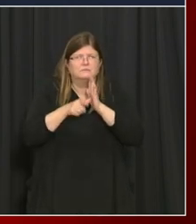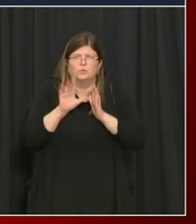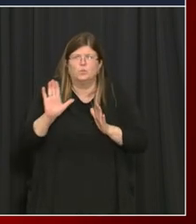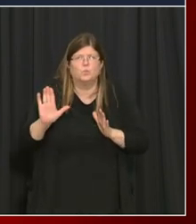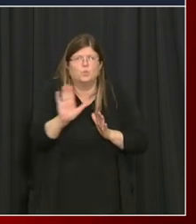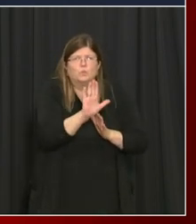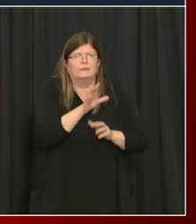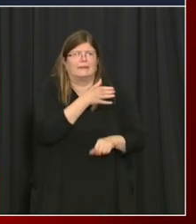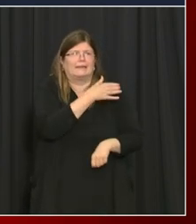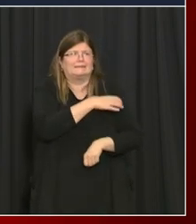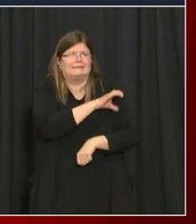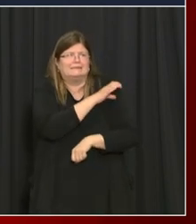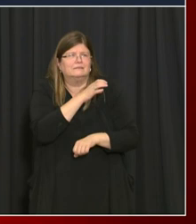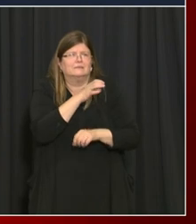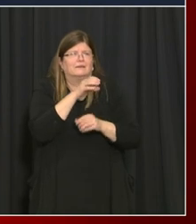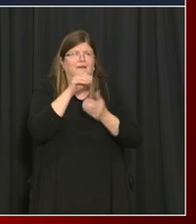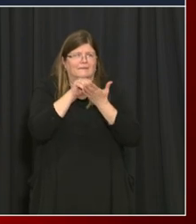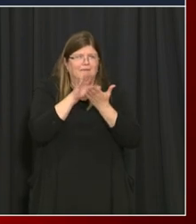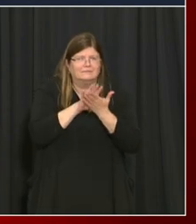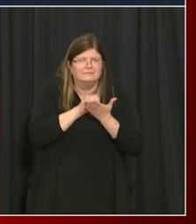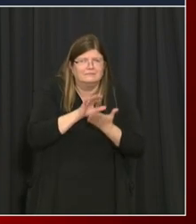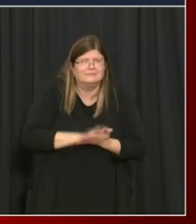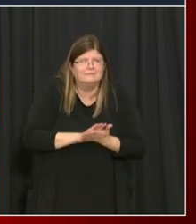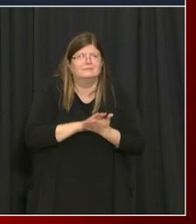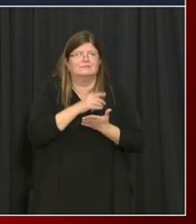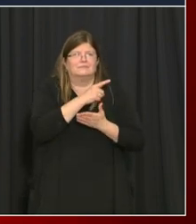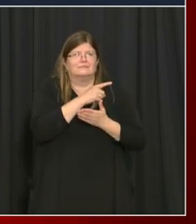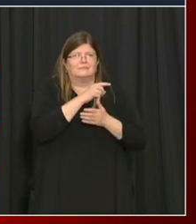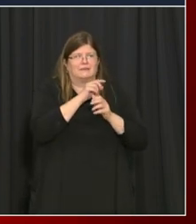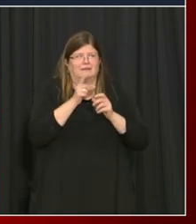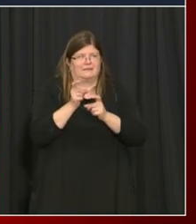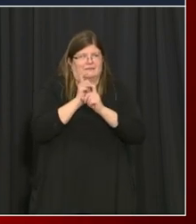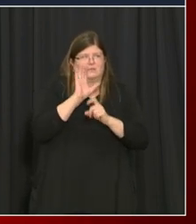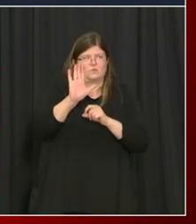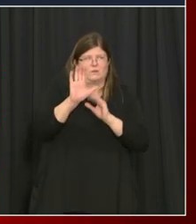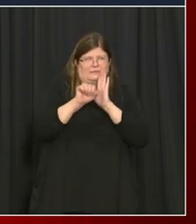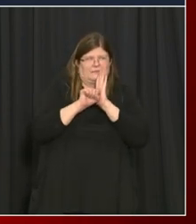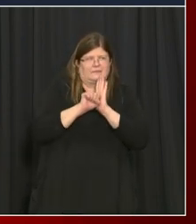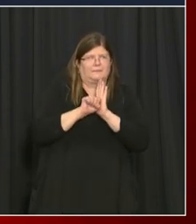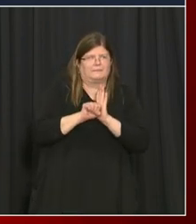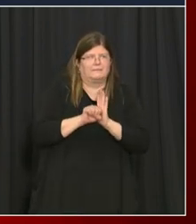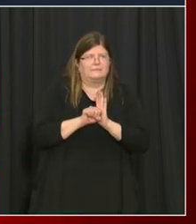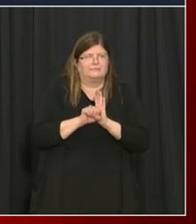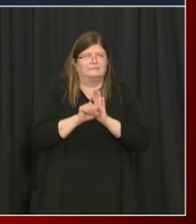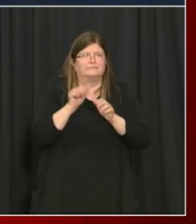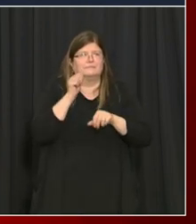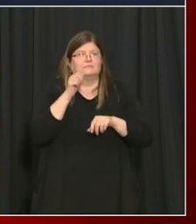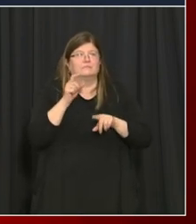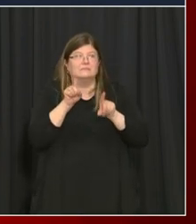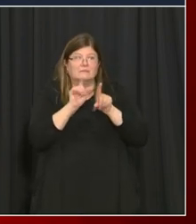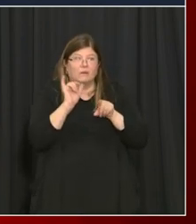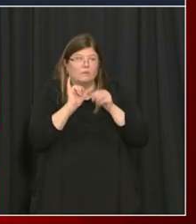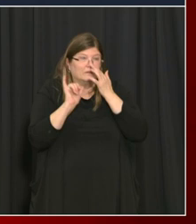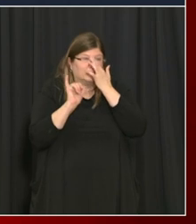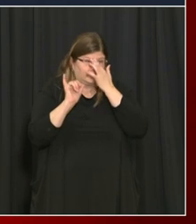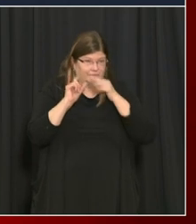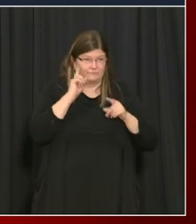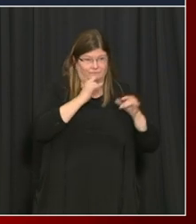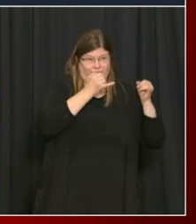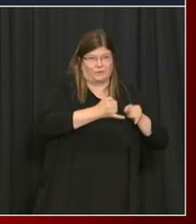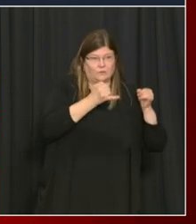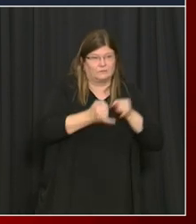ascertain information from that document that will give us their symptom onset date. Also, based for individuals who